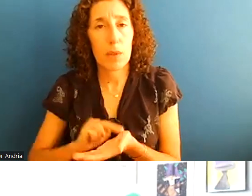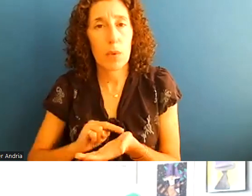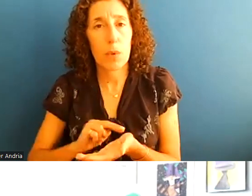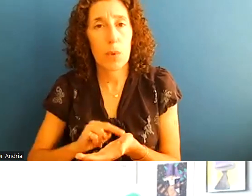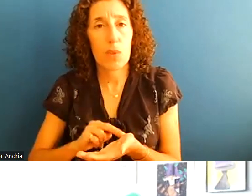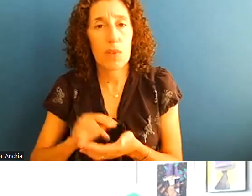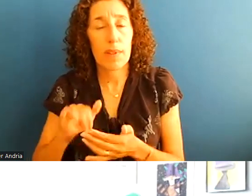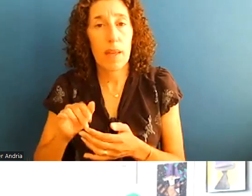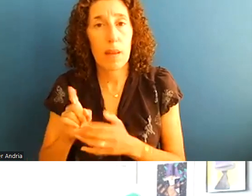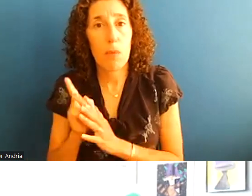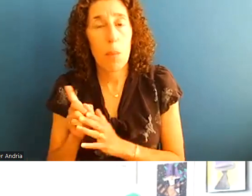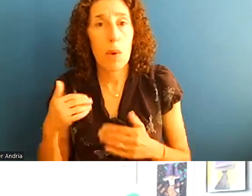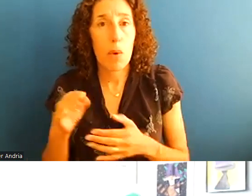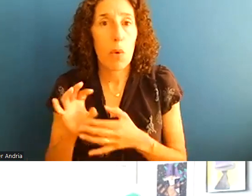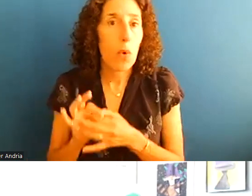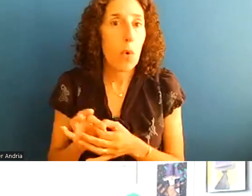partnership.